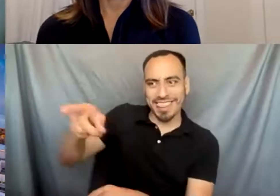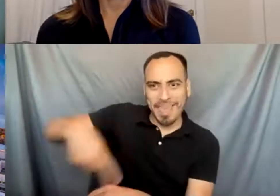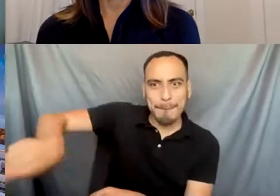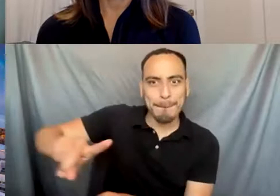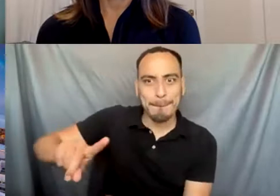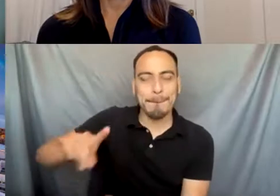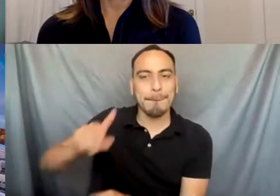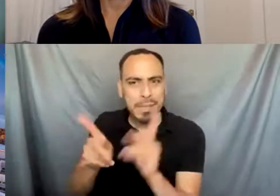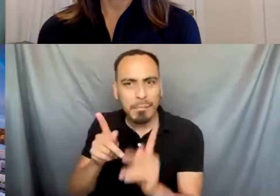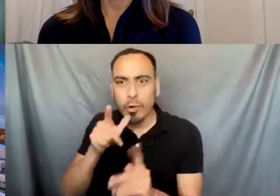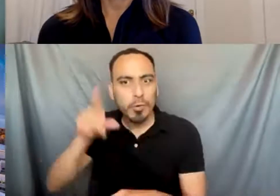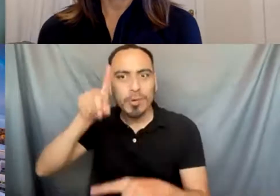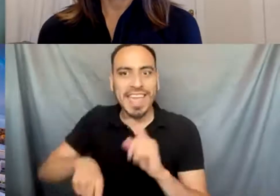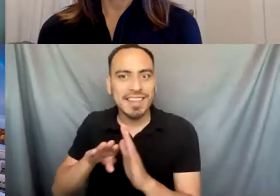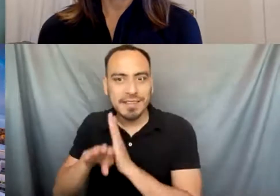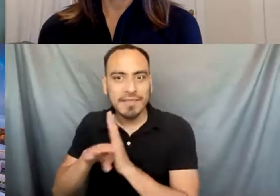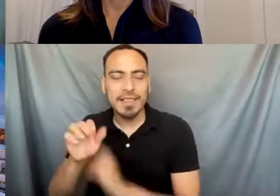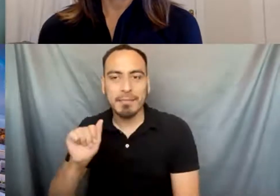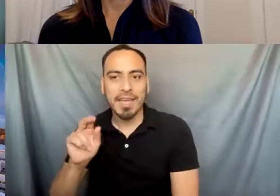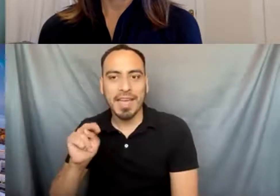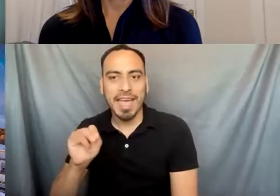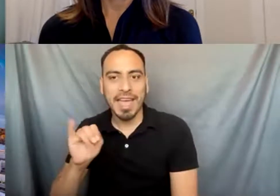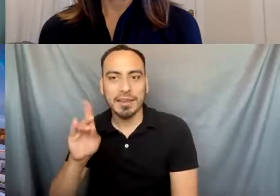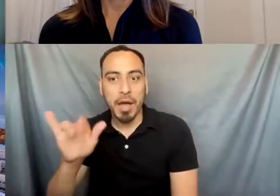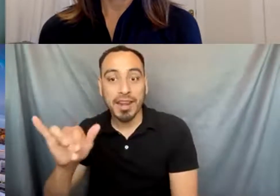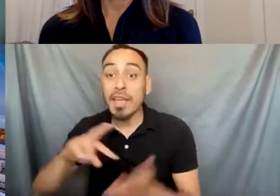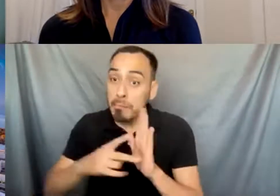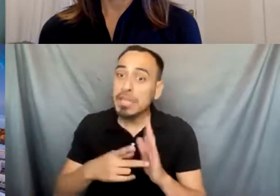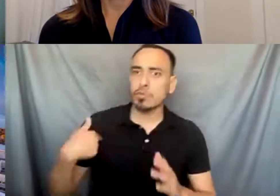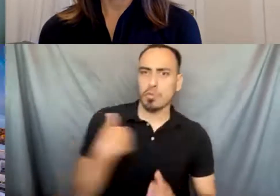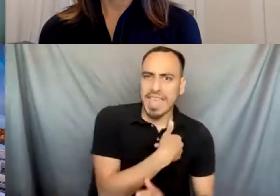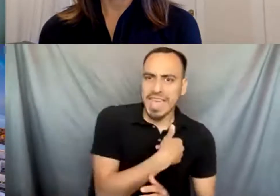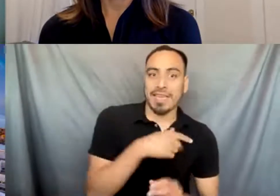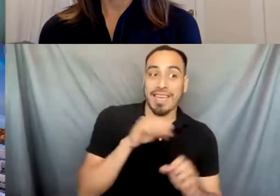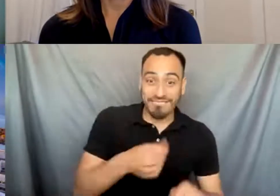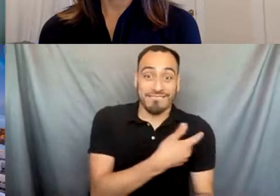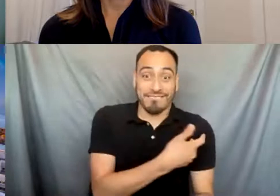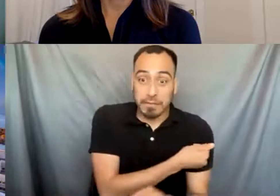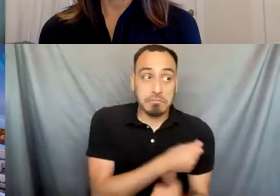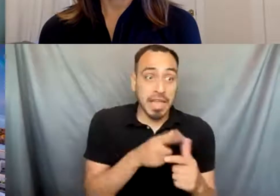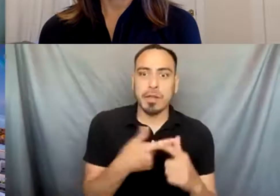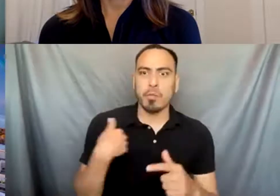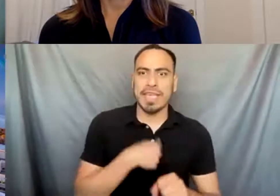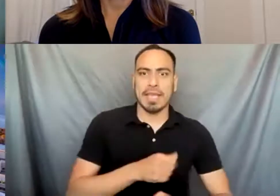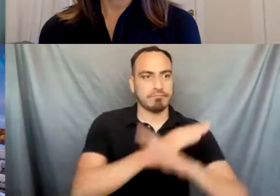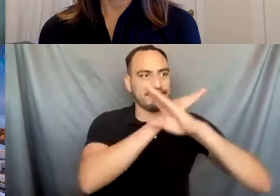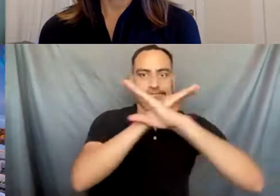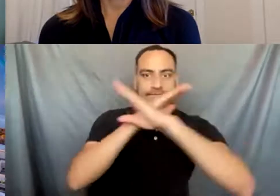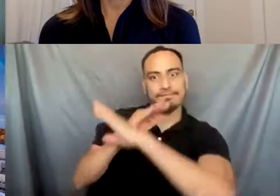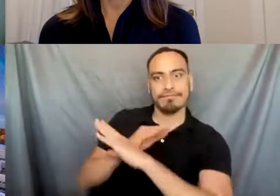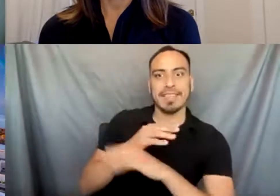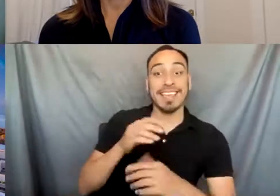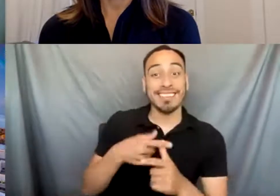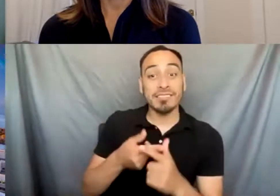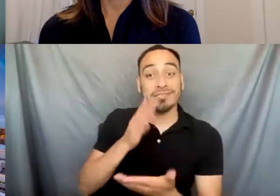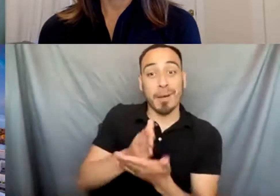for everybody else to be protected and to stop spreading SARS-CoV-2 in the community.